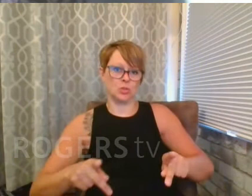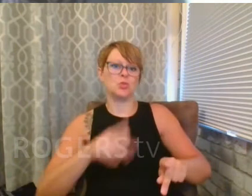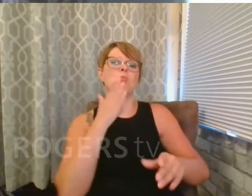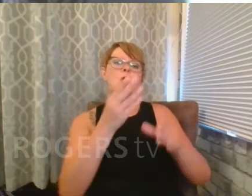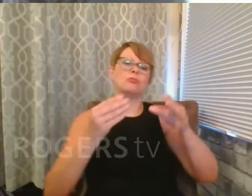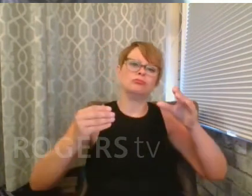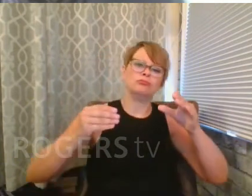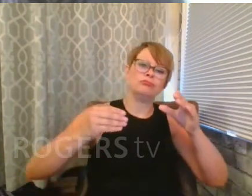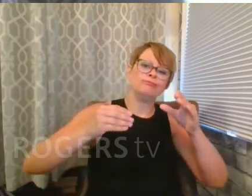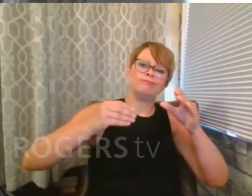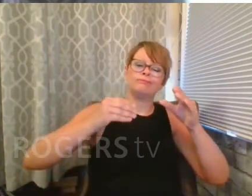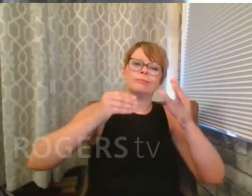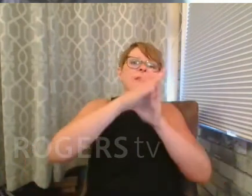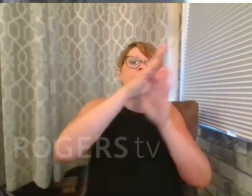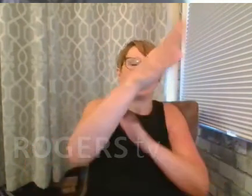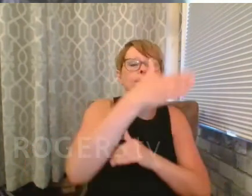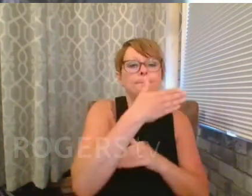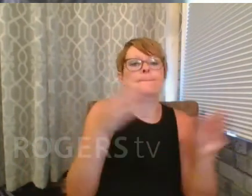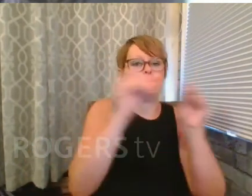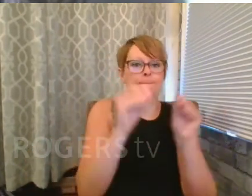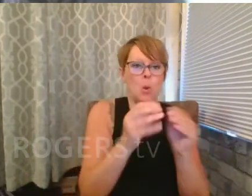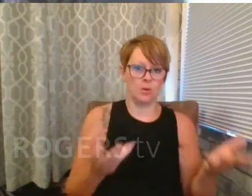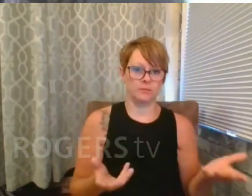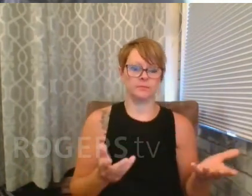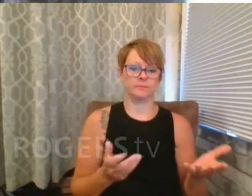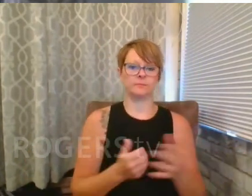your past, make the best decision for present,